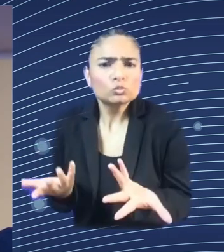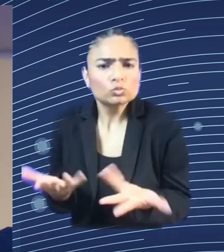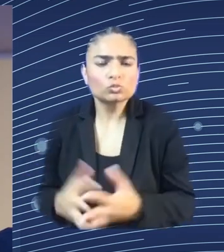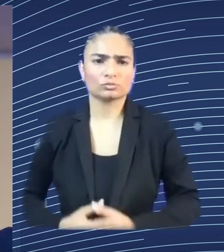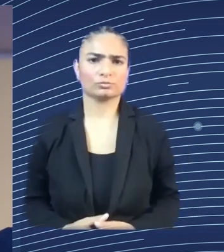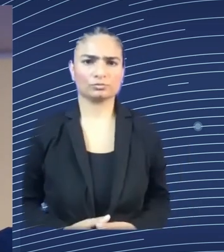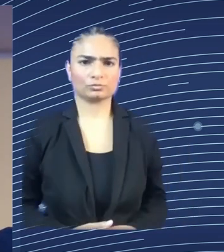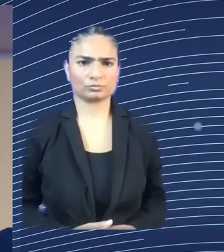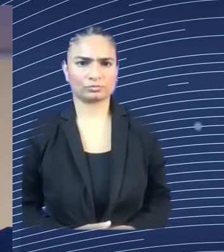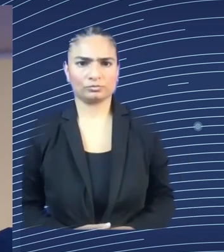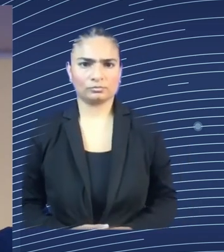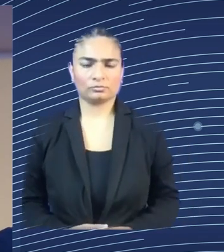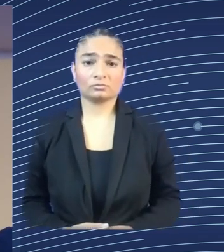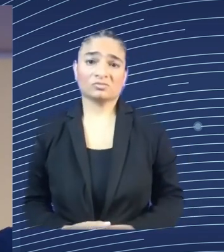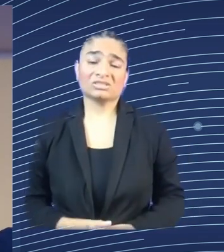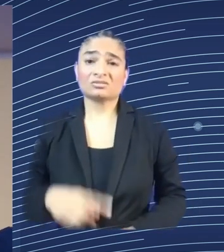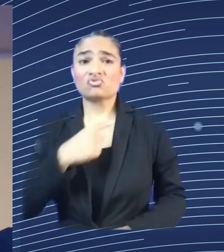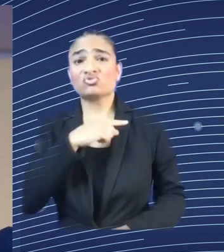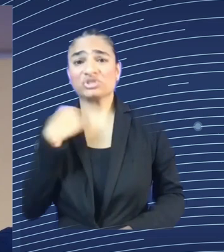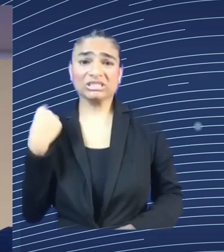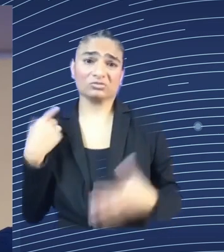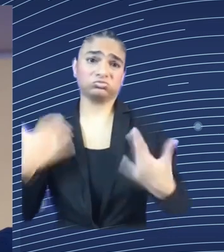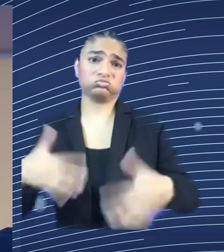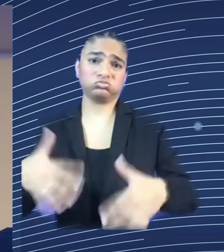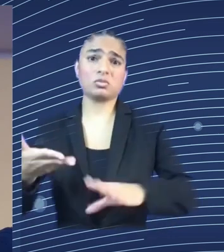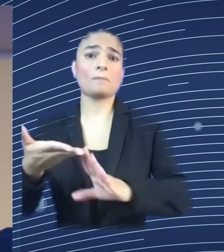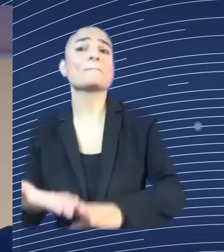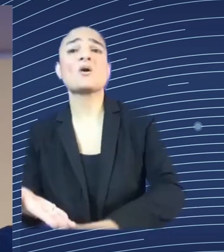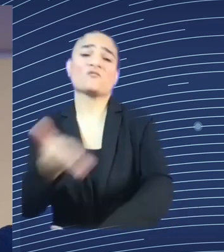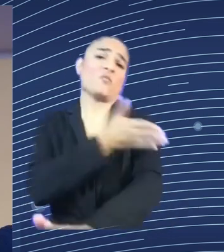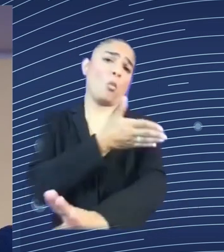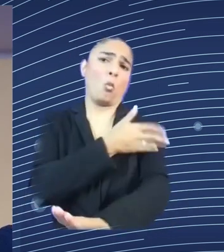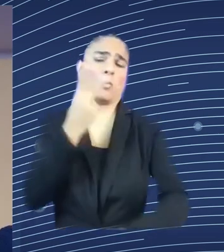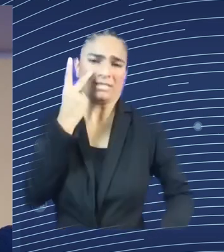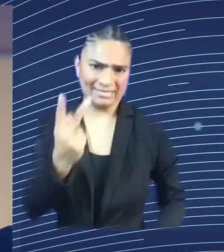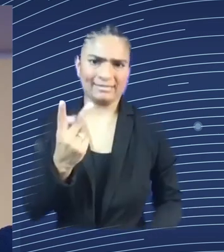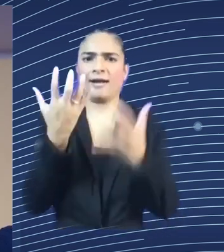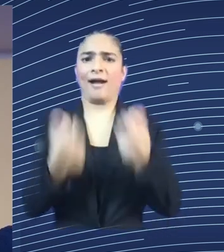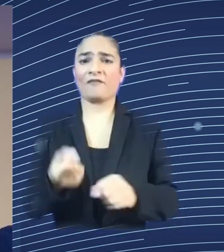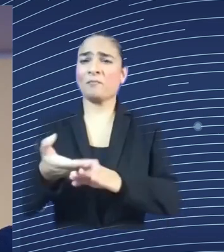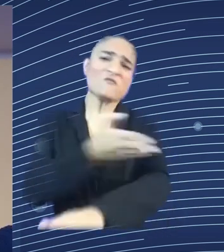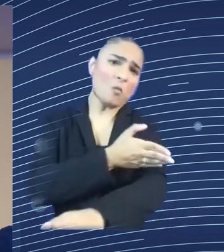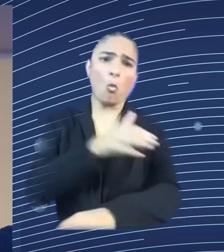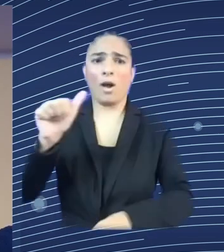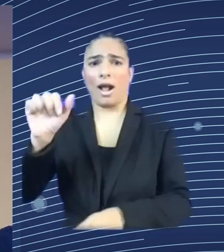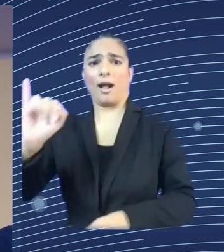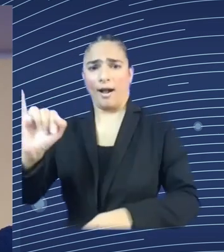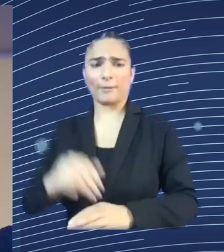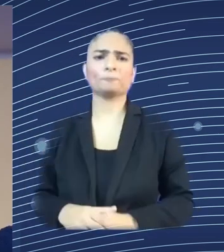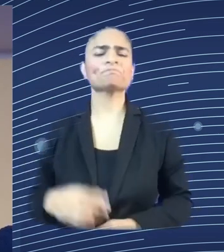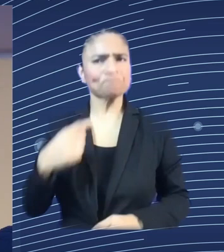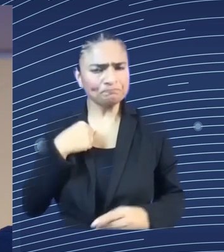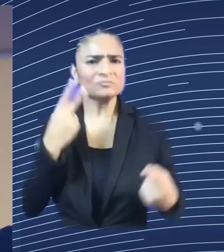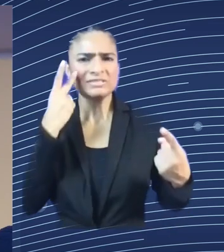people are off anyway, and then the sick leaves get longer. And I would kind of turn my head here towards